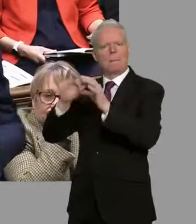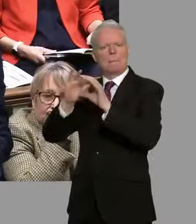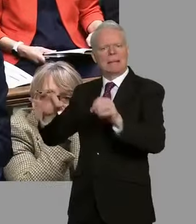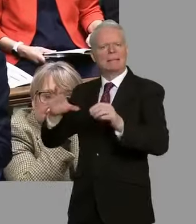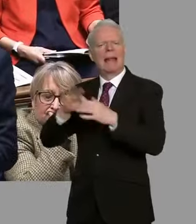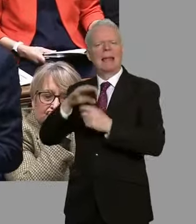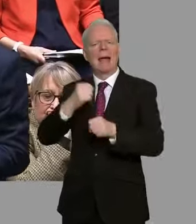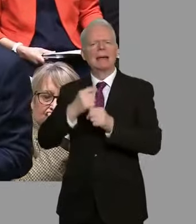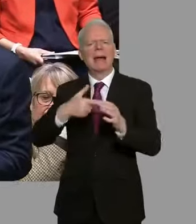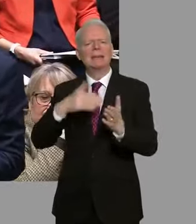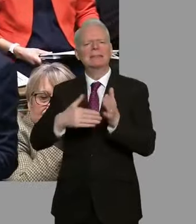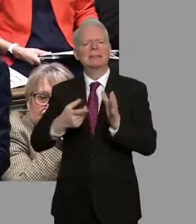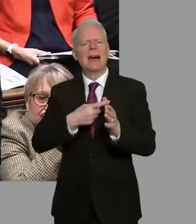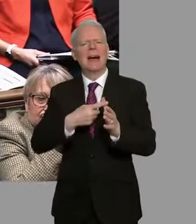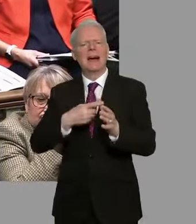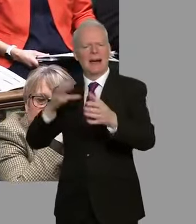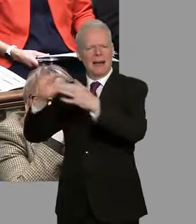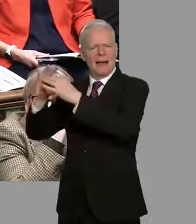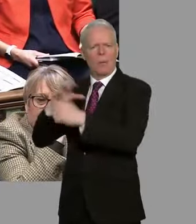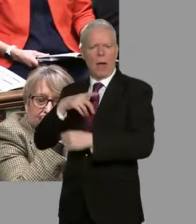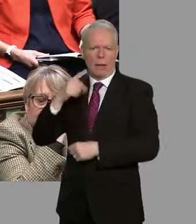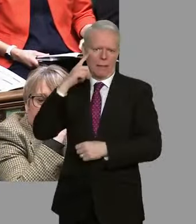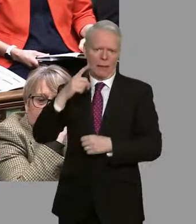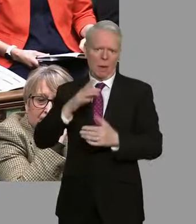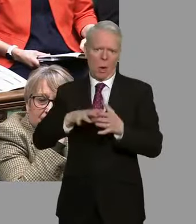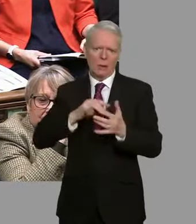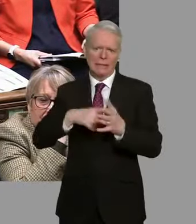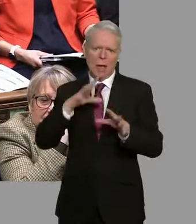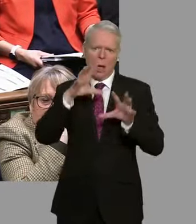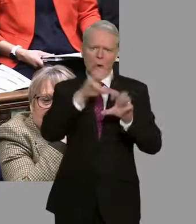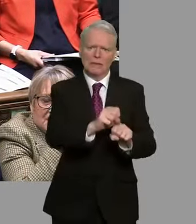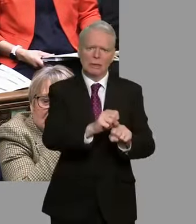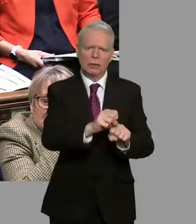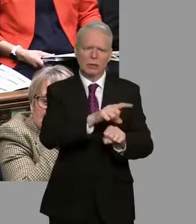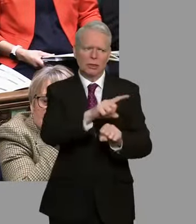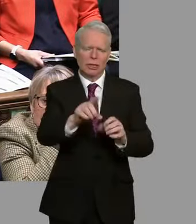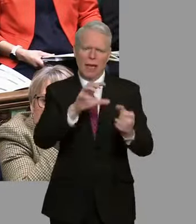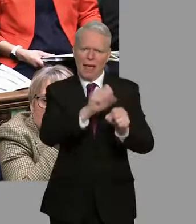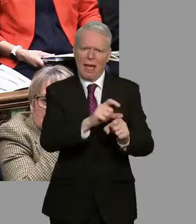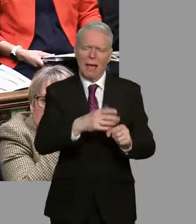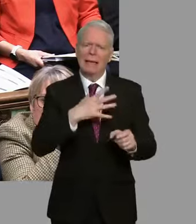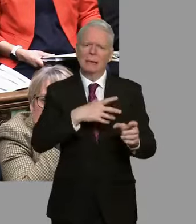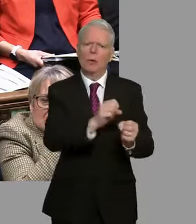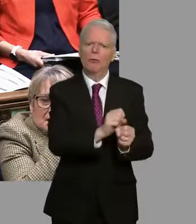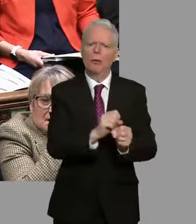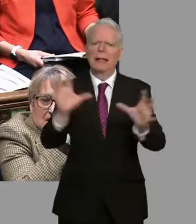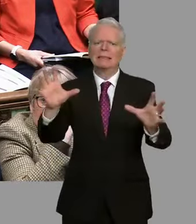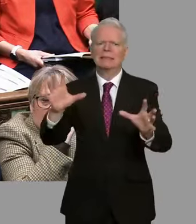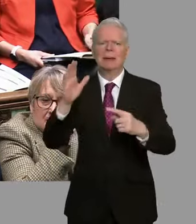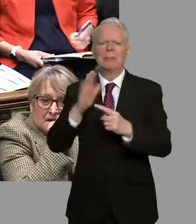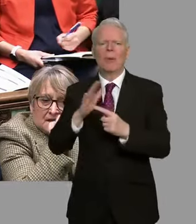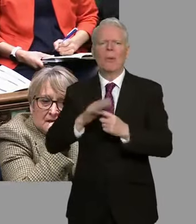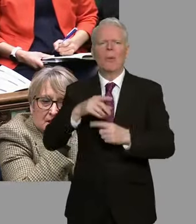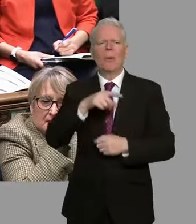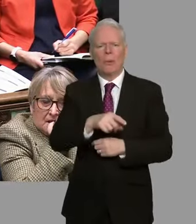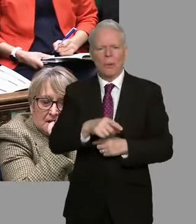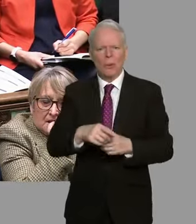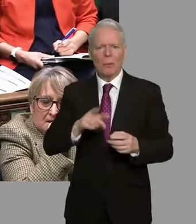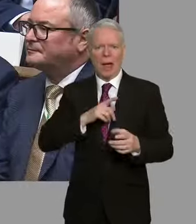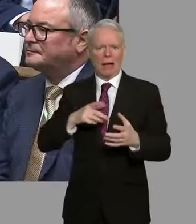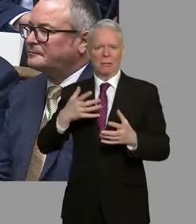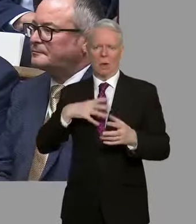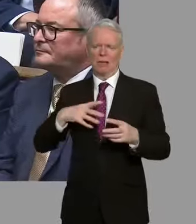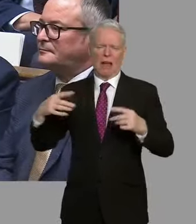for Dartford just said, patients are suffering through the worst NHS winter crisis on